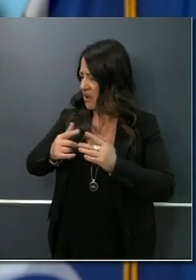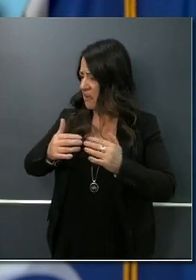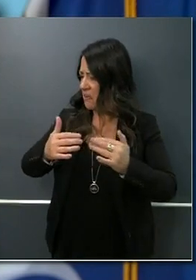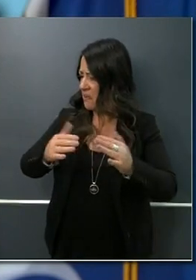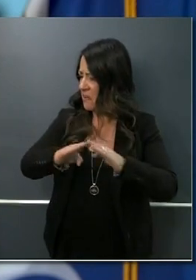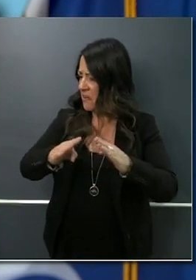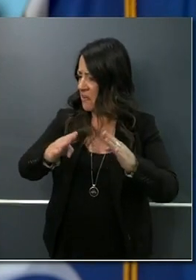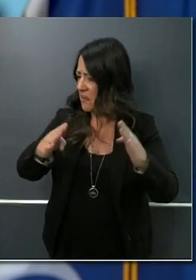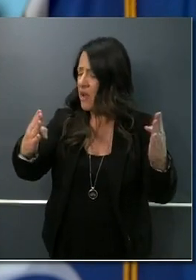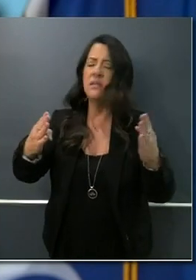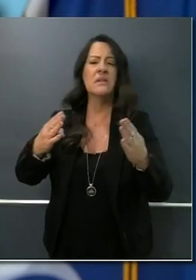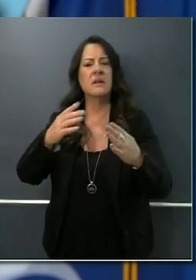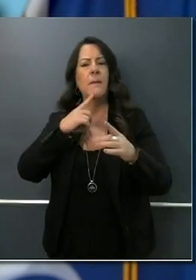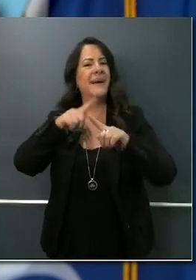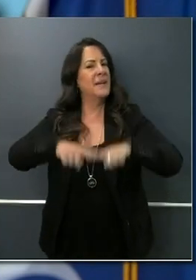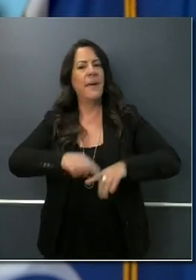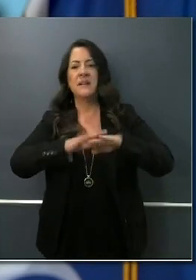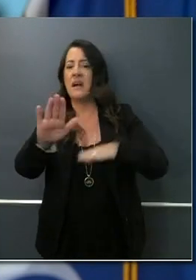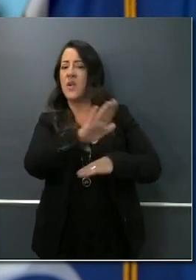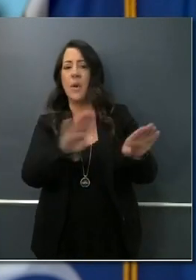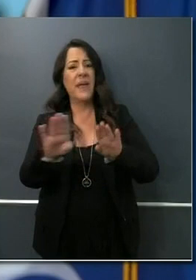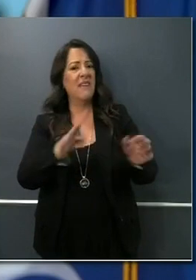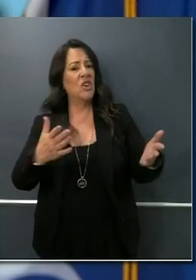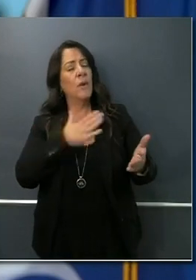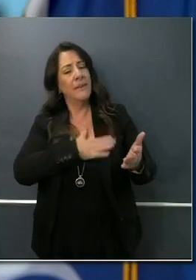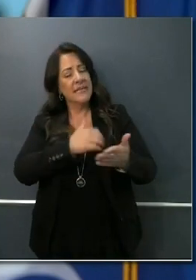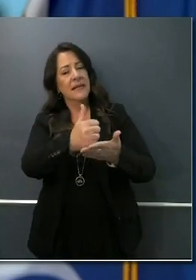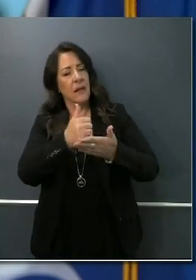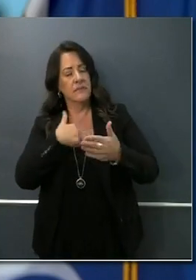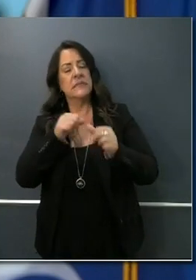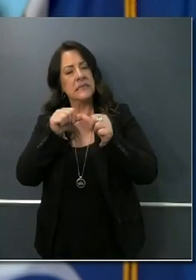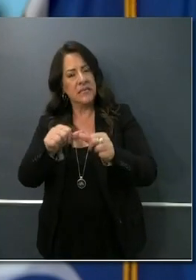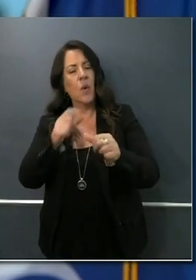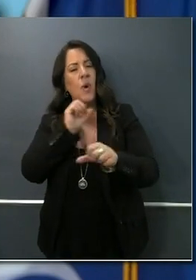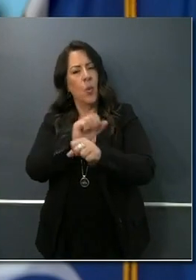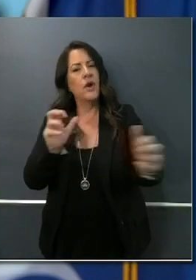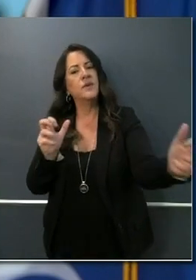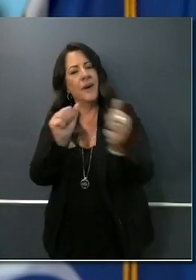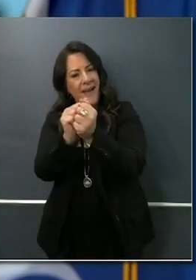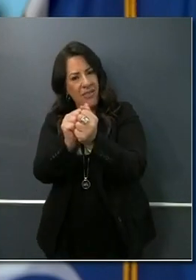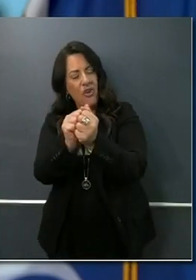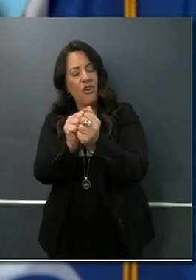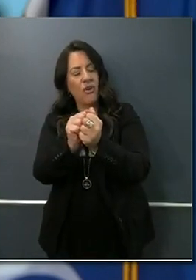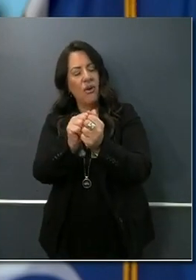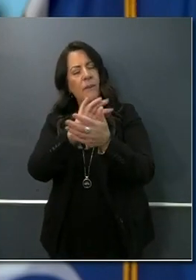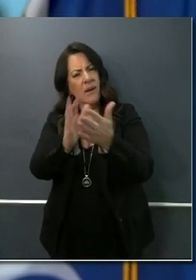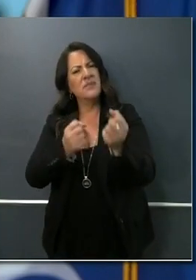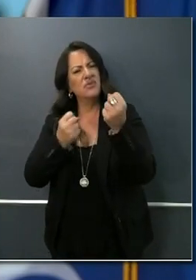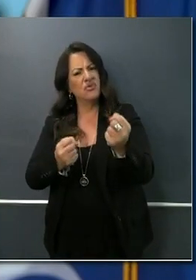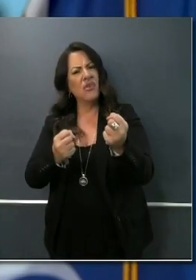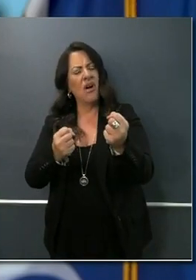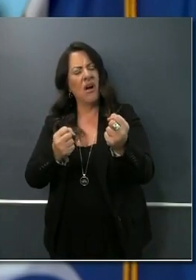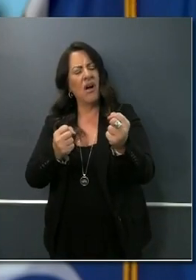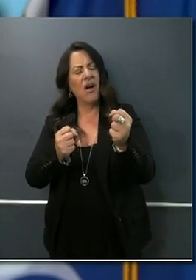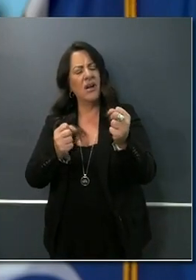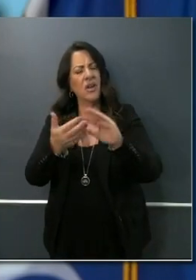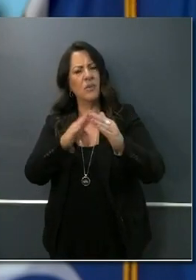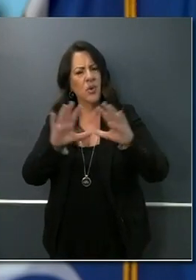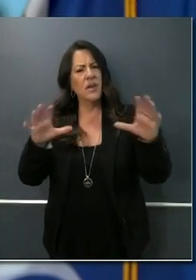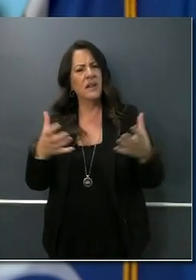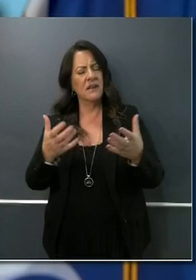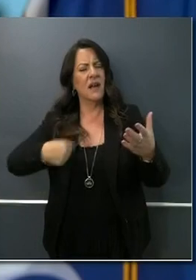behaviors in the next few weeks. So let's get there together, and let's get there in a much stronger way than we otherwise could.